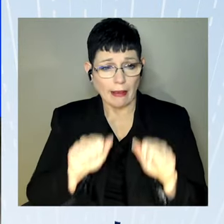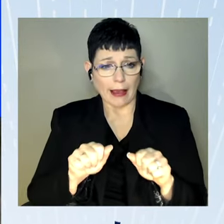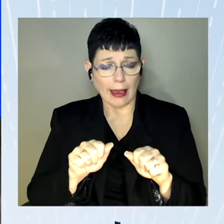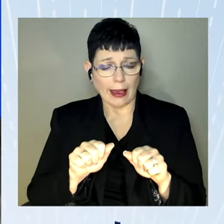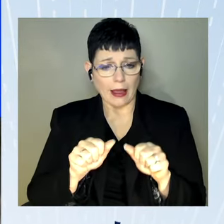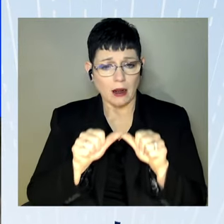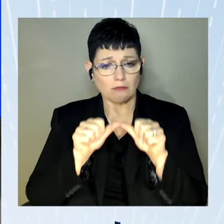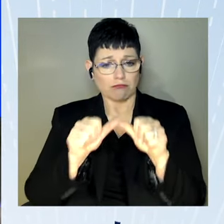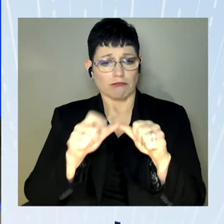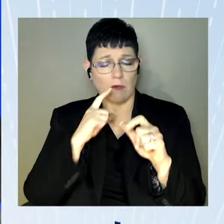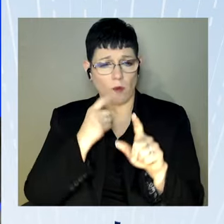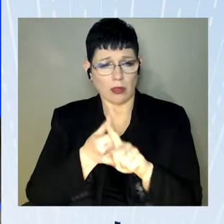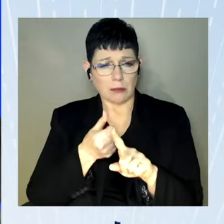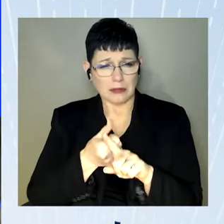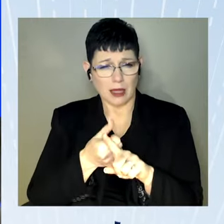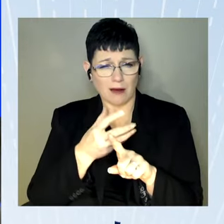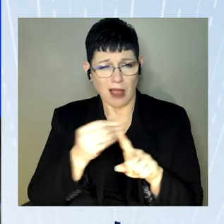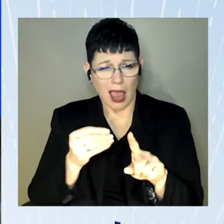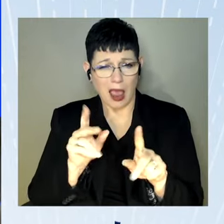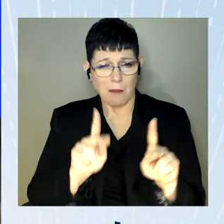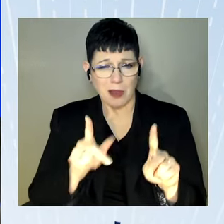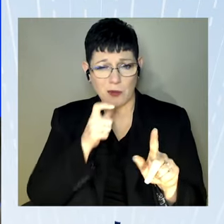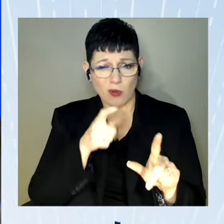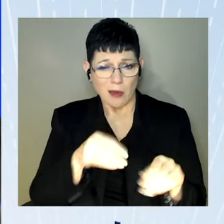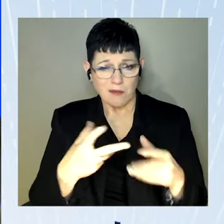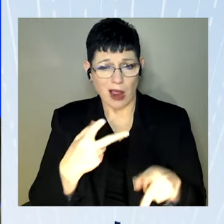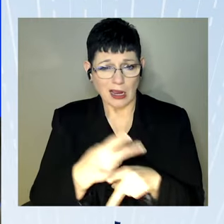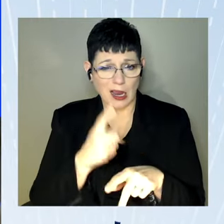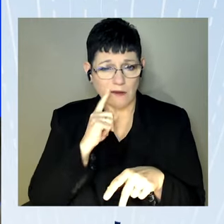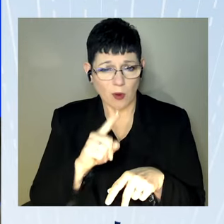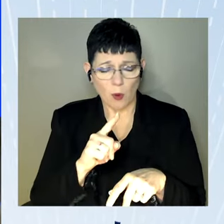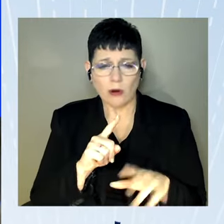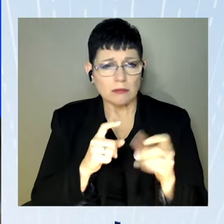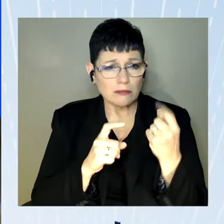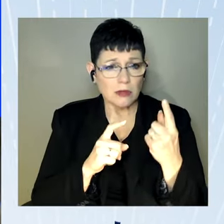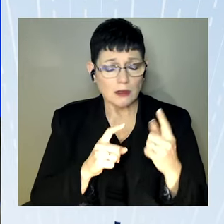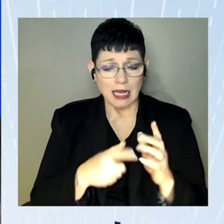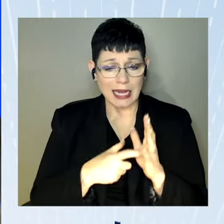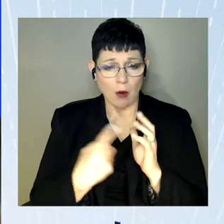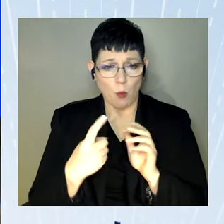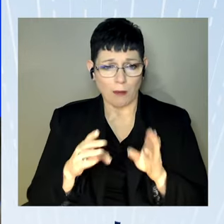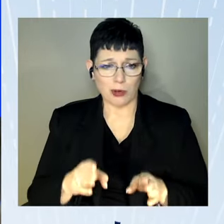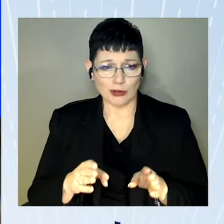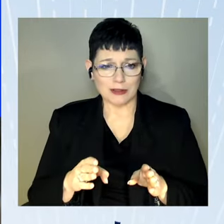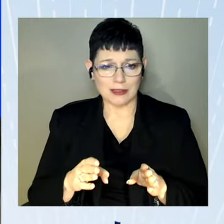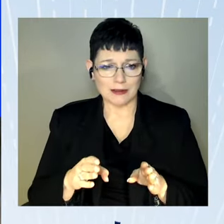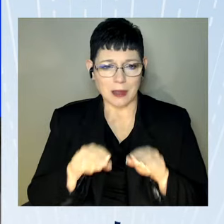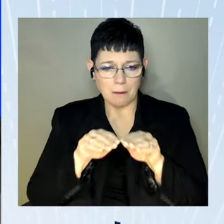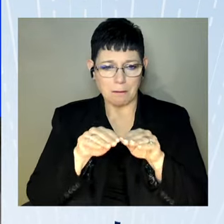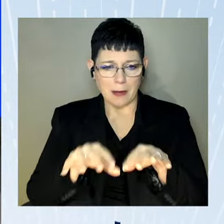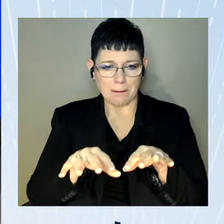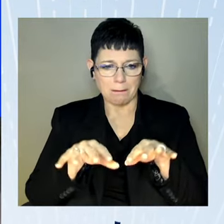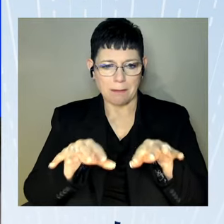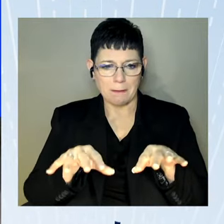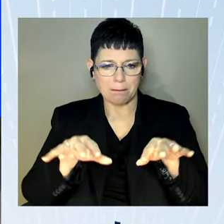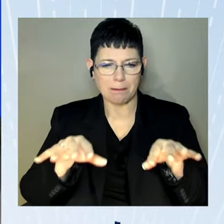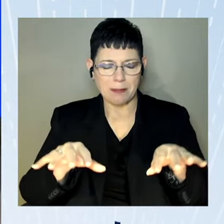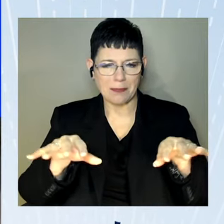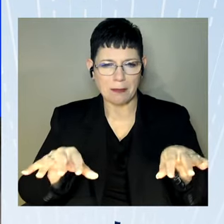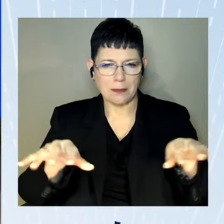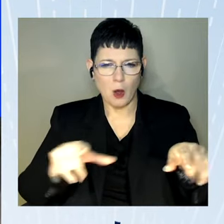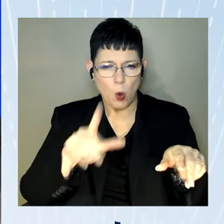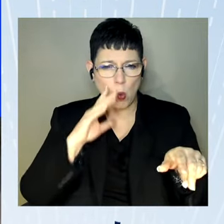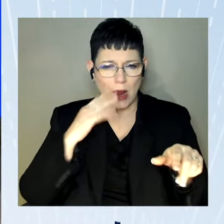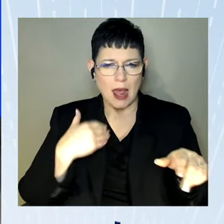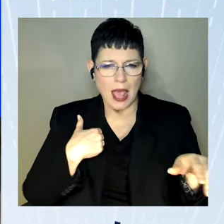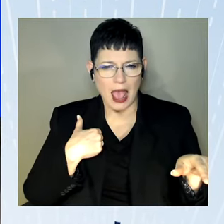themselves and for people who they provide care for. It only takes one. Then you'll have two, then you'll have three, then you will have